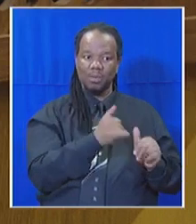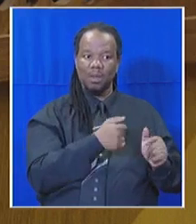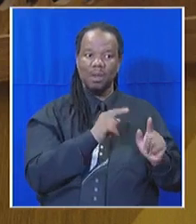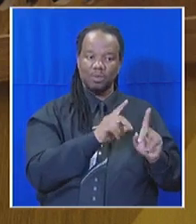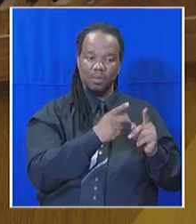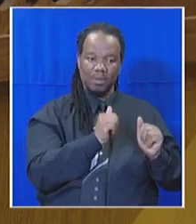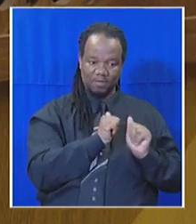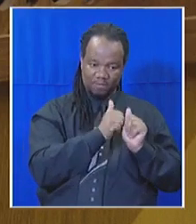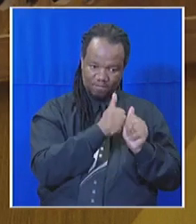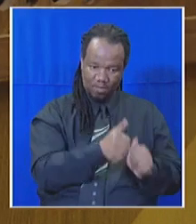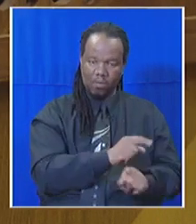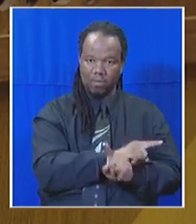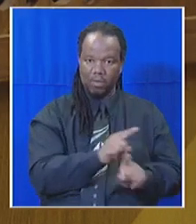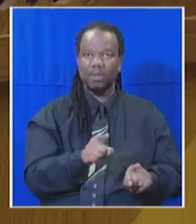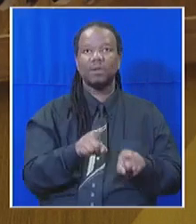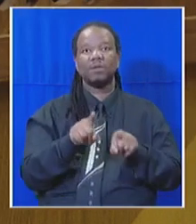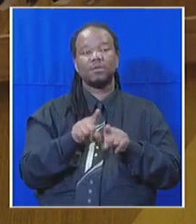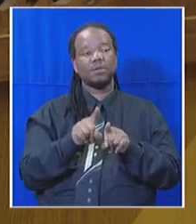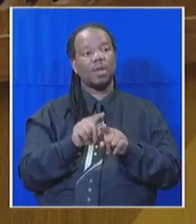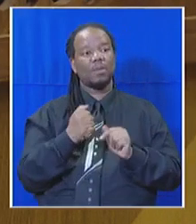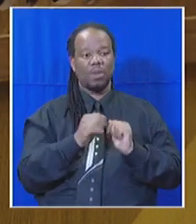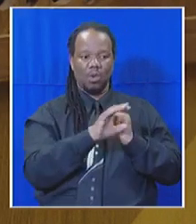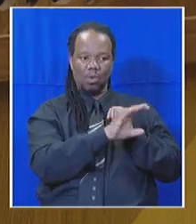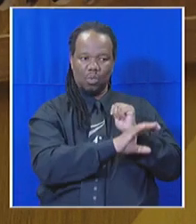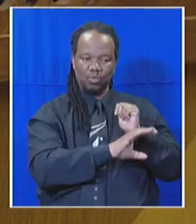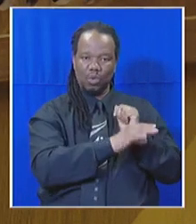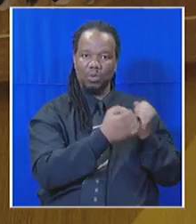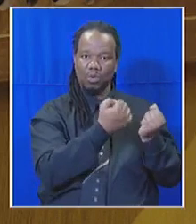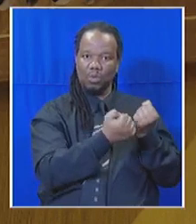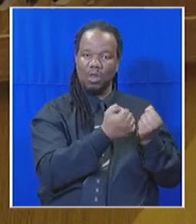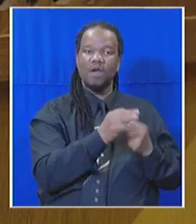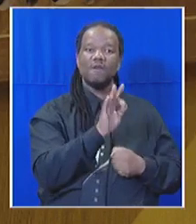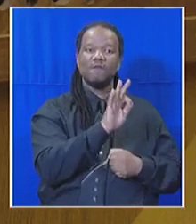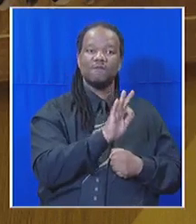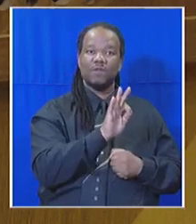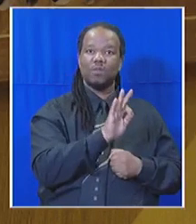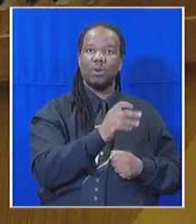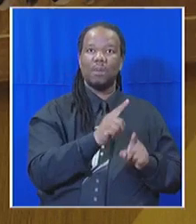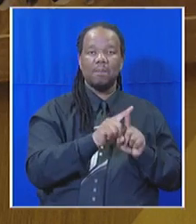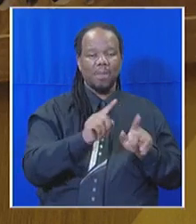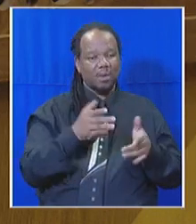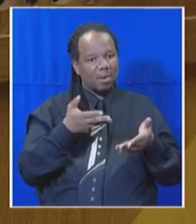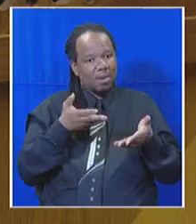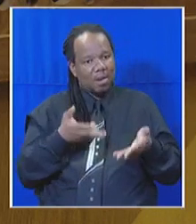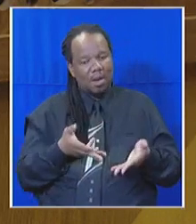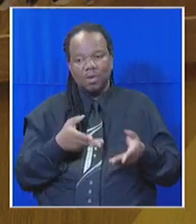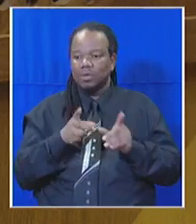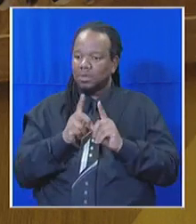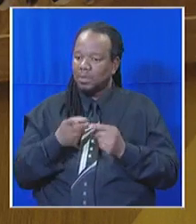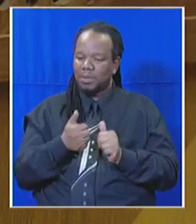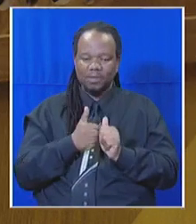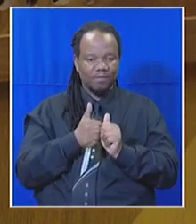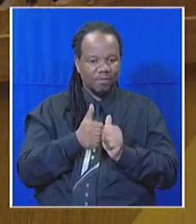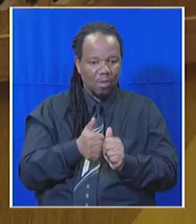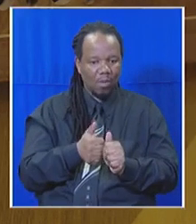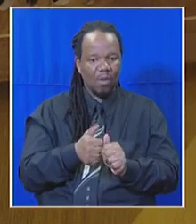further clarity can be obtained by the Constitutional Court in February. But at this stage, there's no reason why departments should not abide